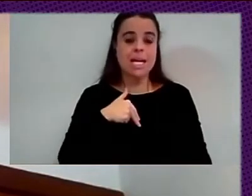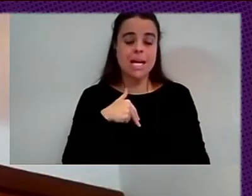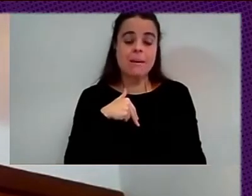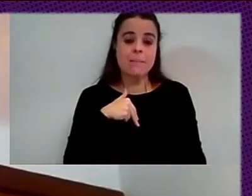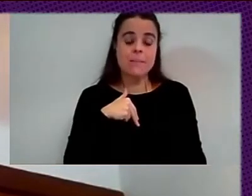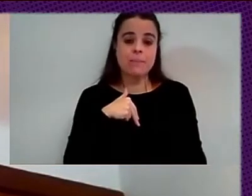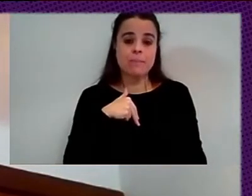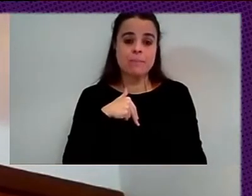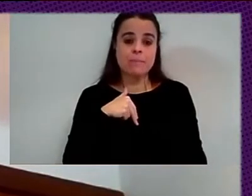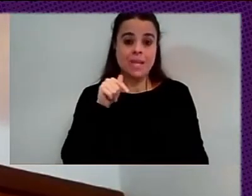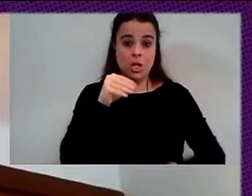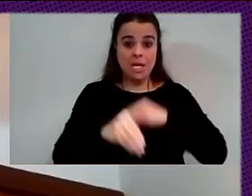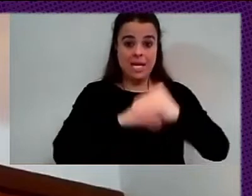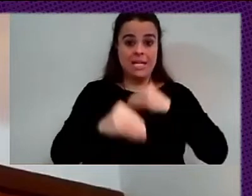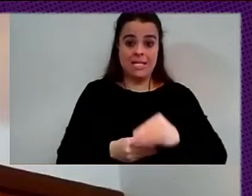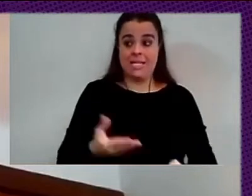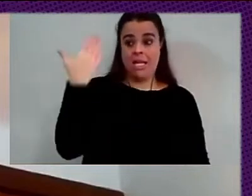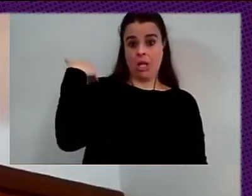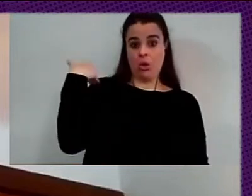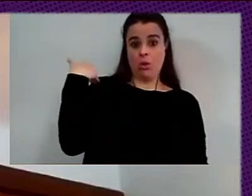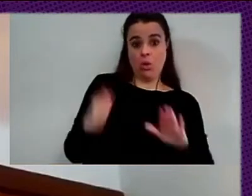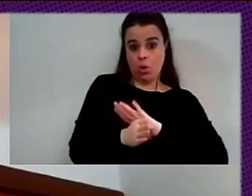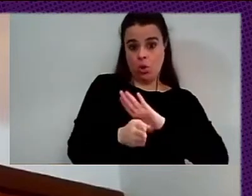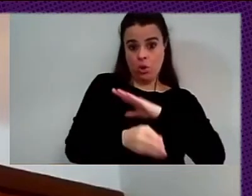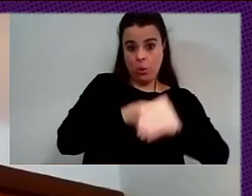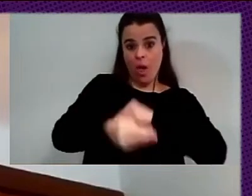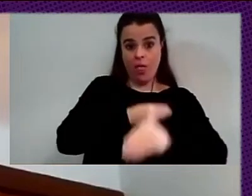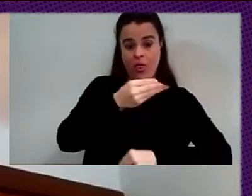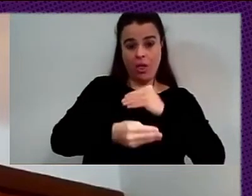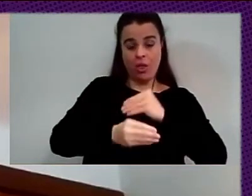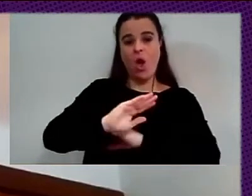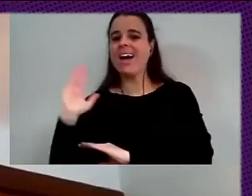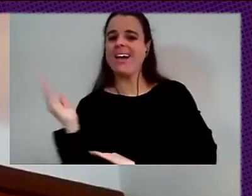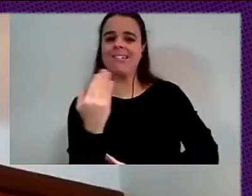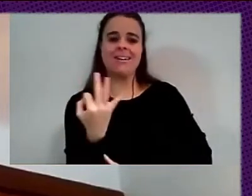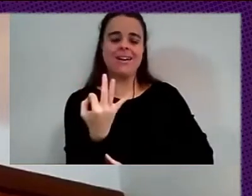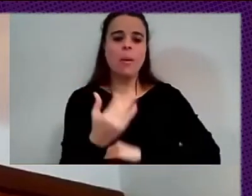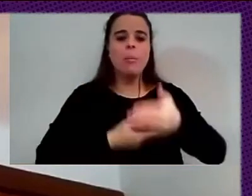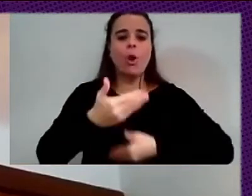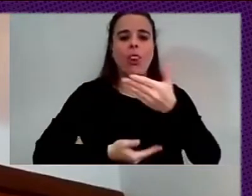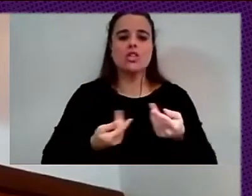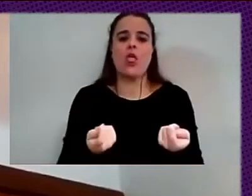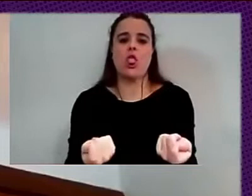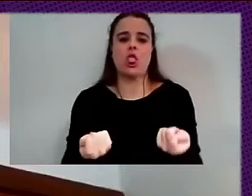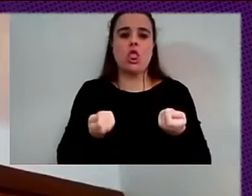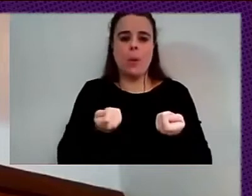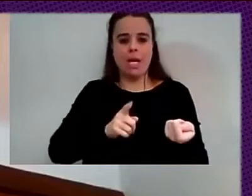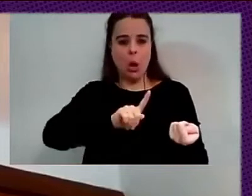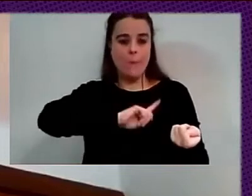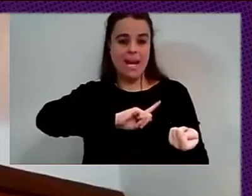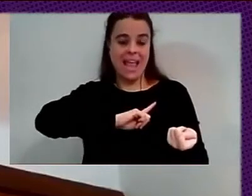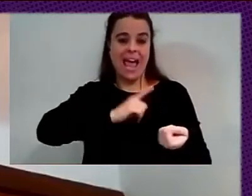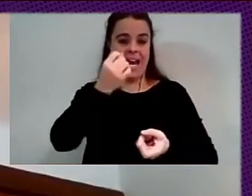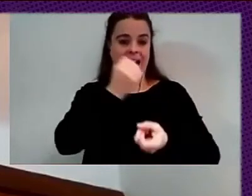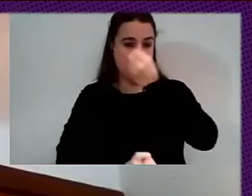of military domination, economic domination. And a large part of that was the infrastructure. So if you look at the